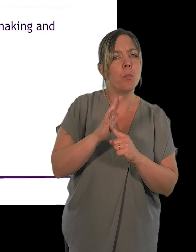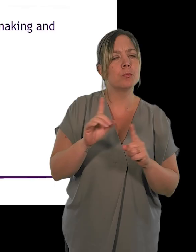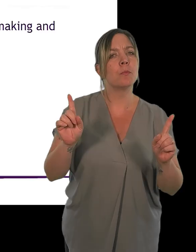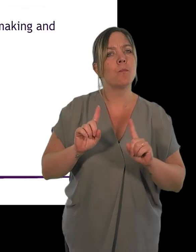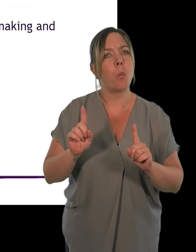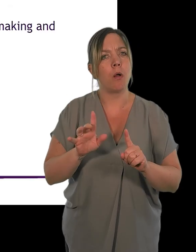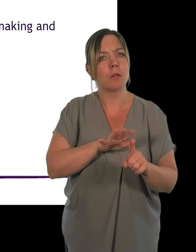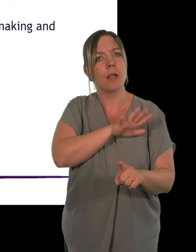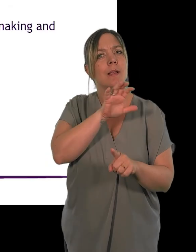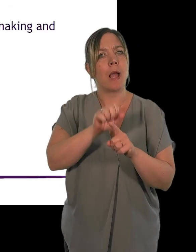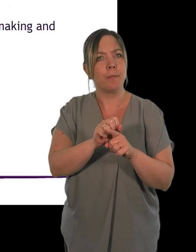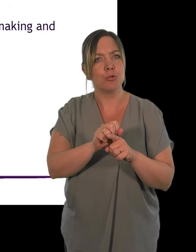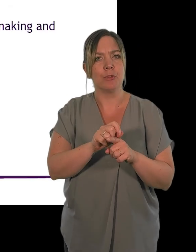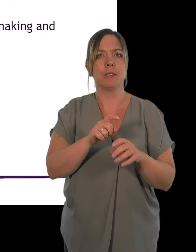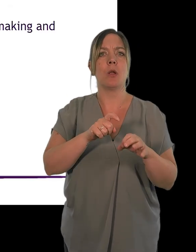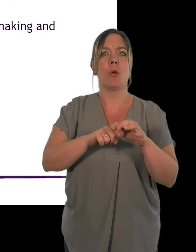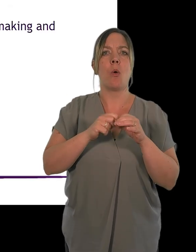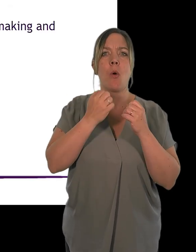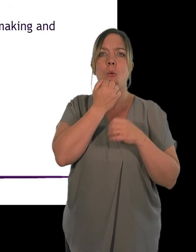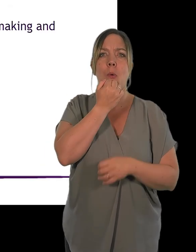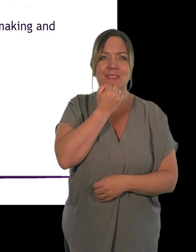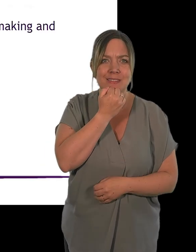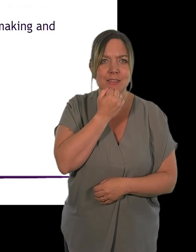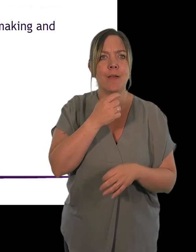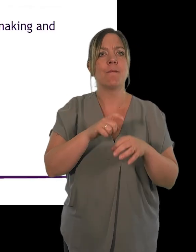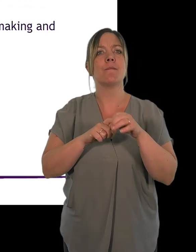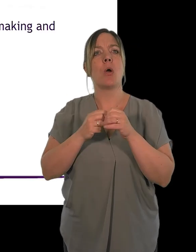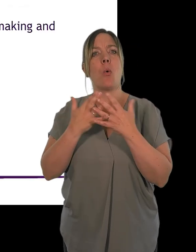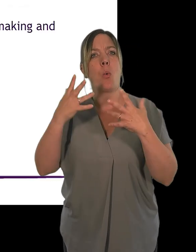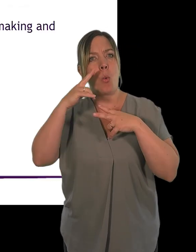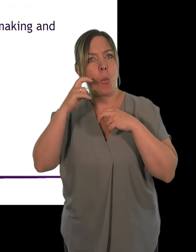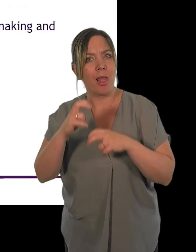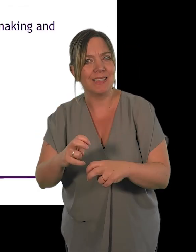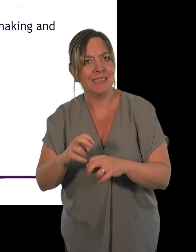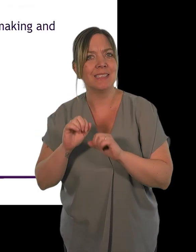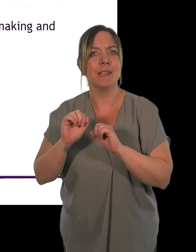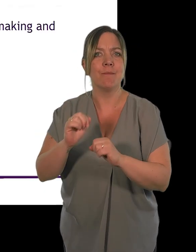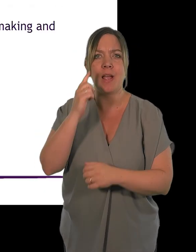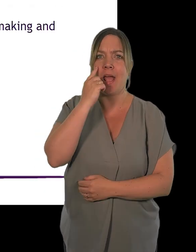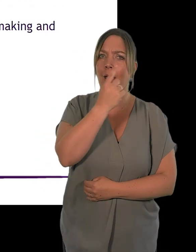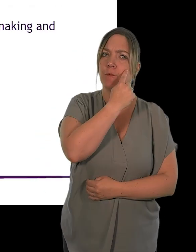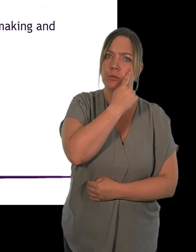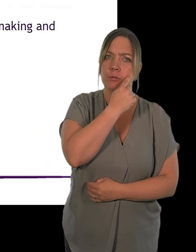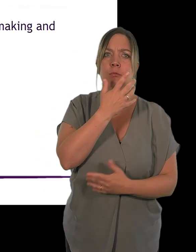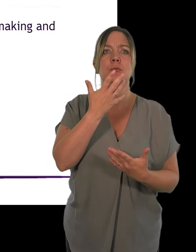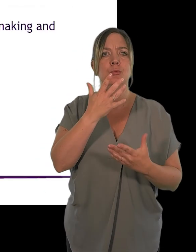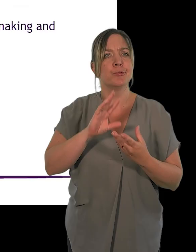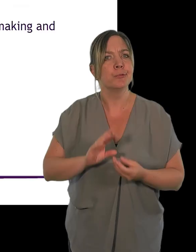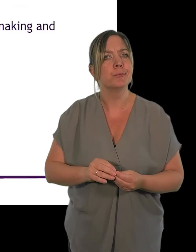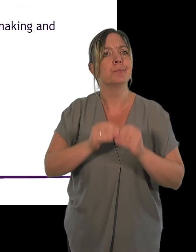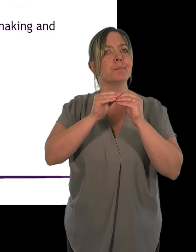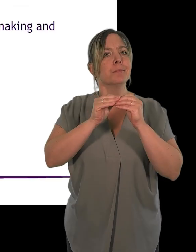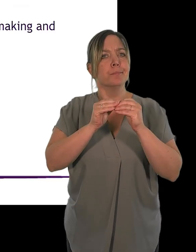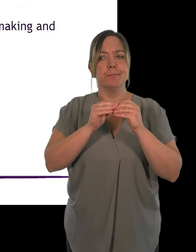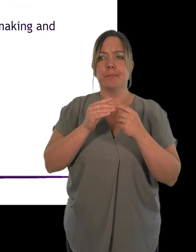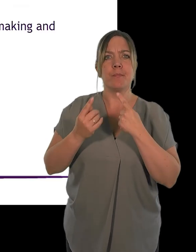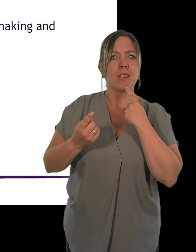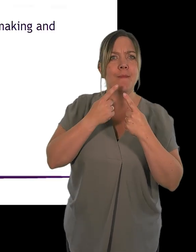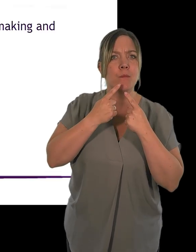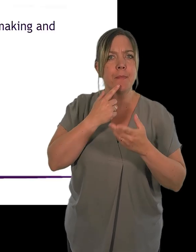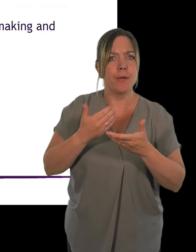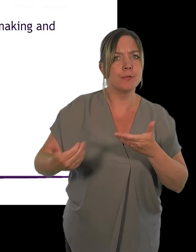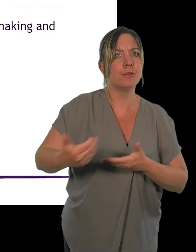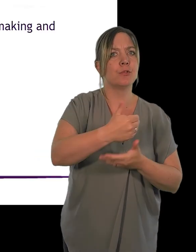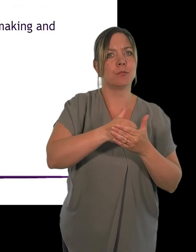and qualitative evidence to inform meaningful insight into people practice activity.